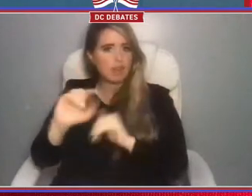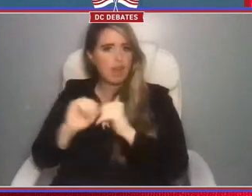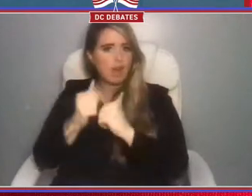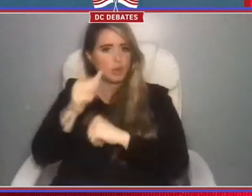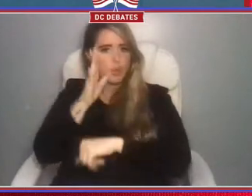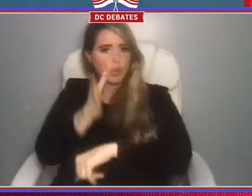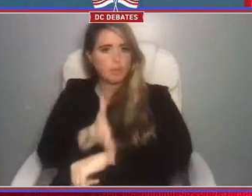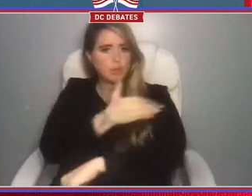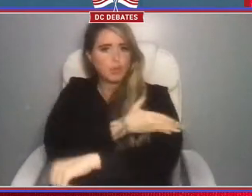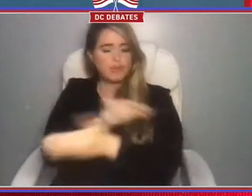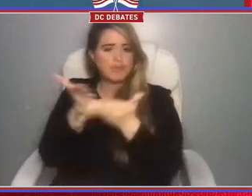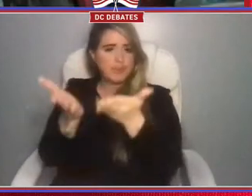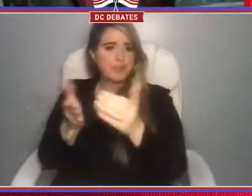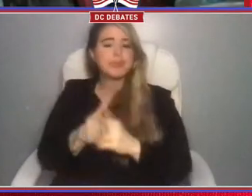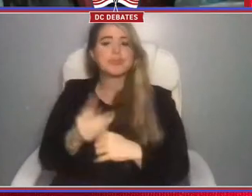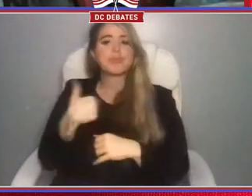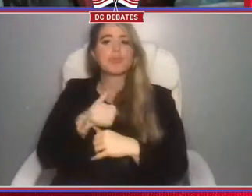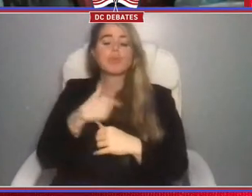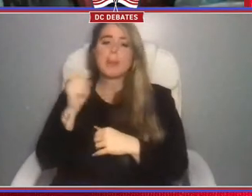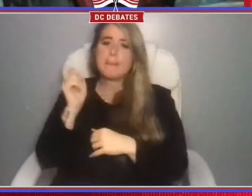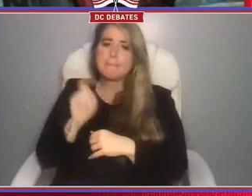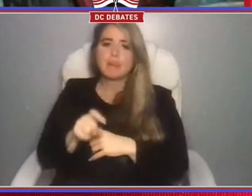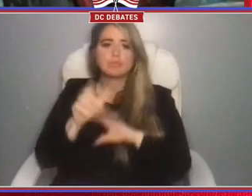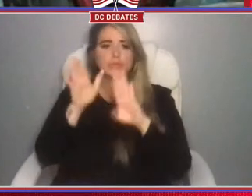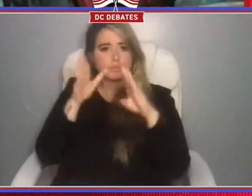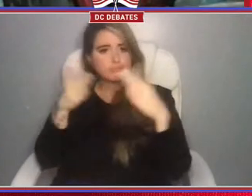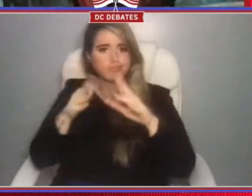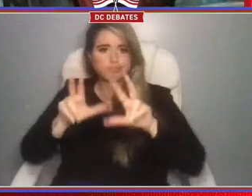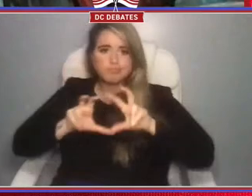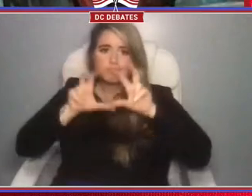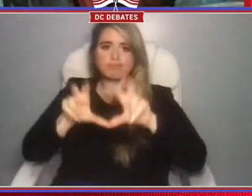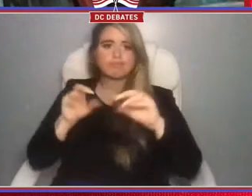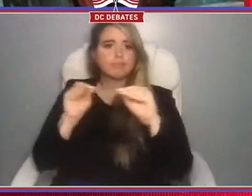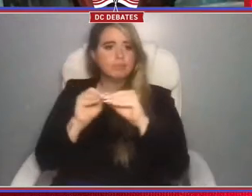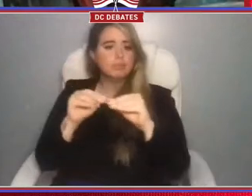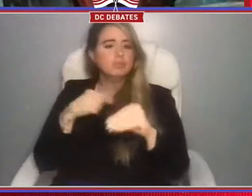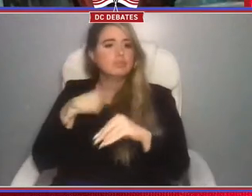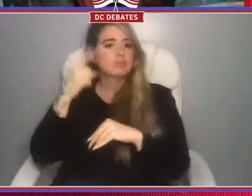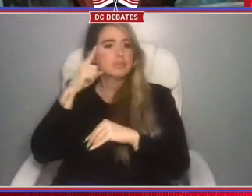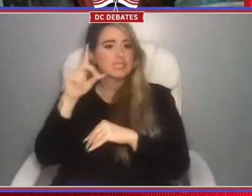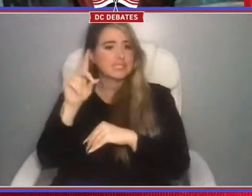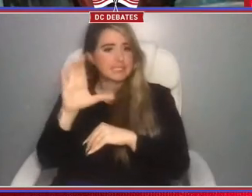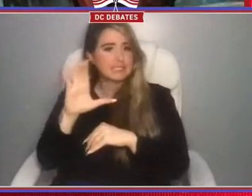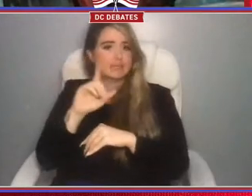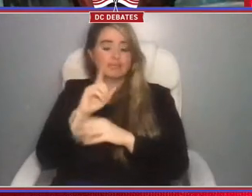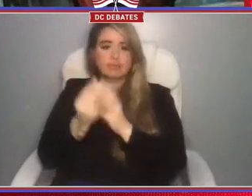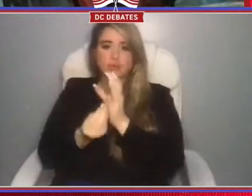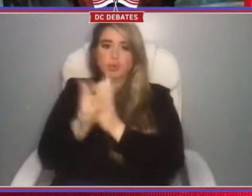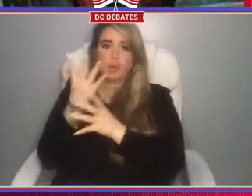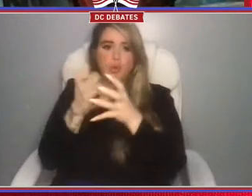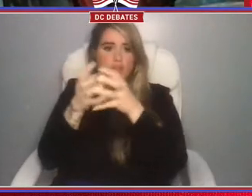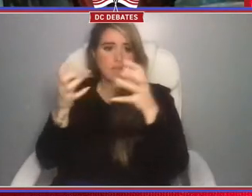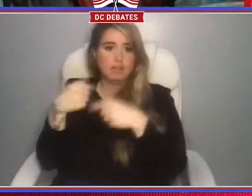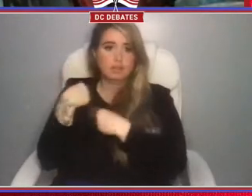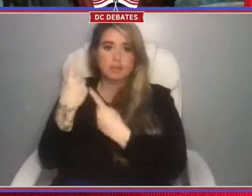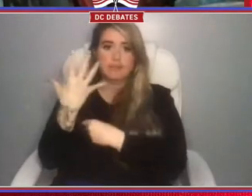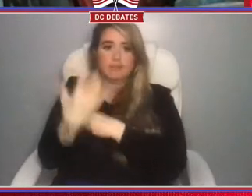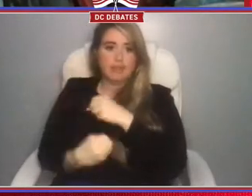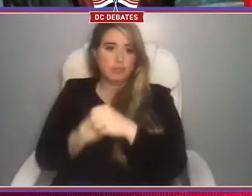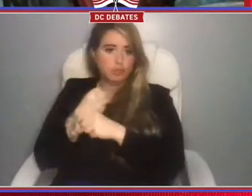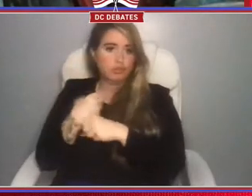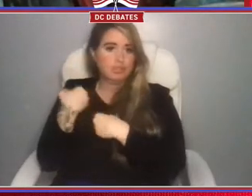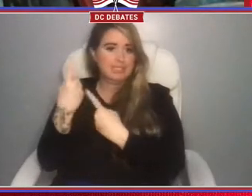Well, I think we have to double down on our investment. I think that DC have grown significantly in the last 5 years since I've been on the council,